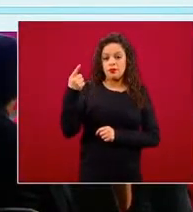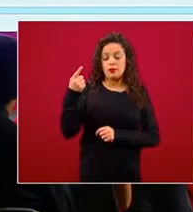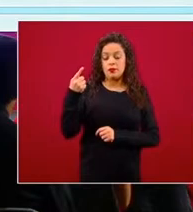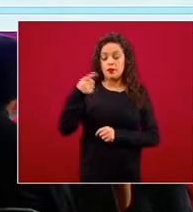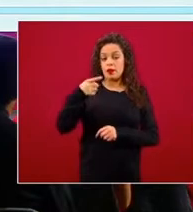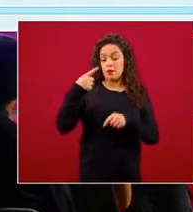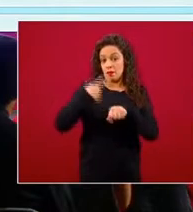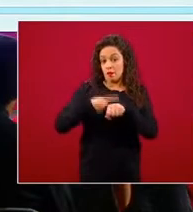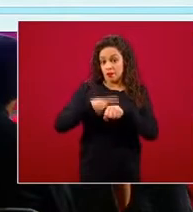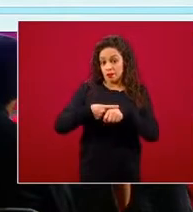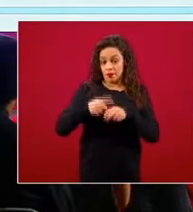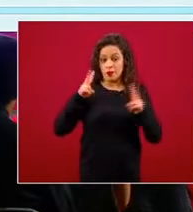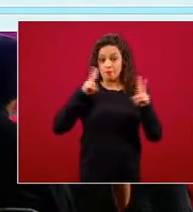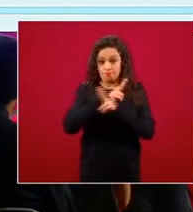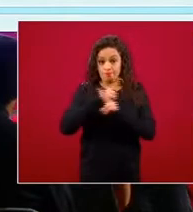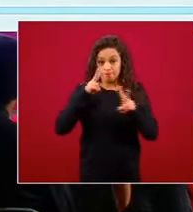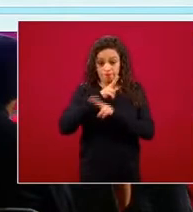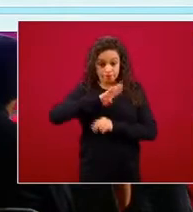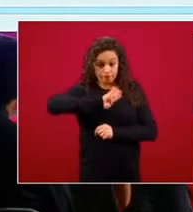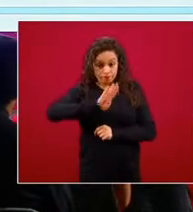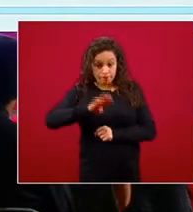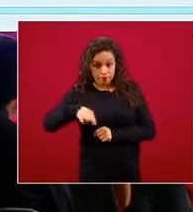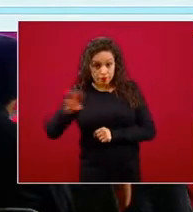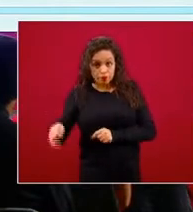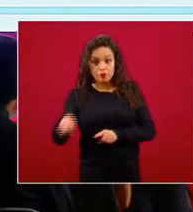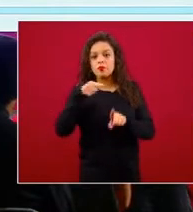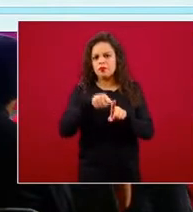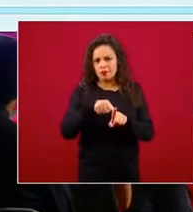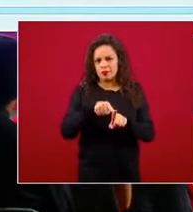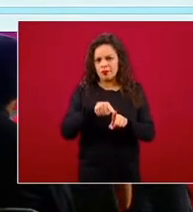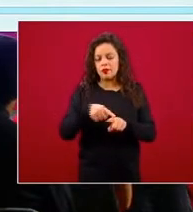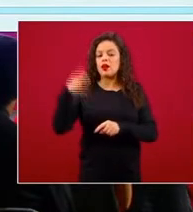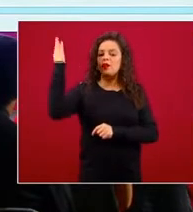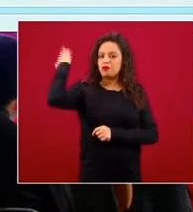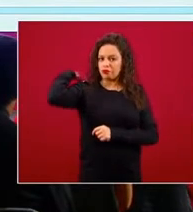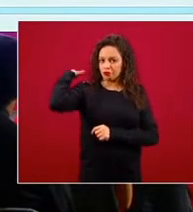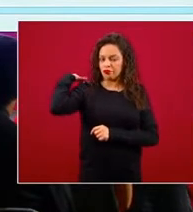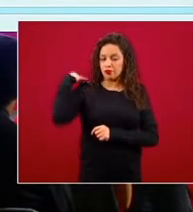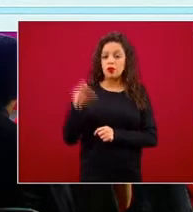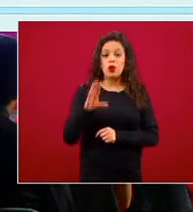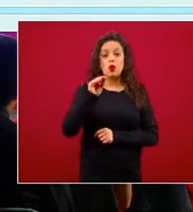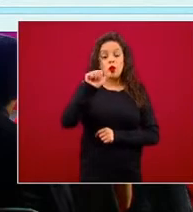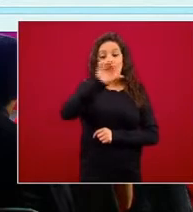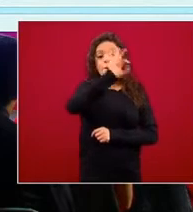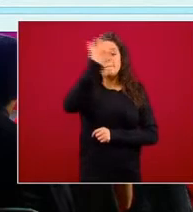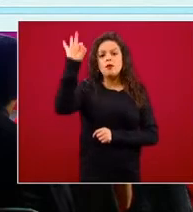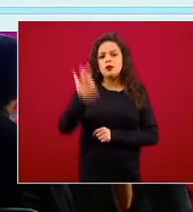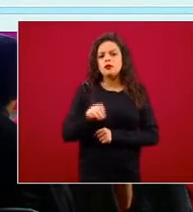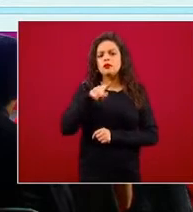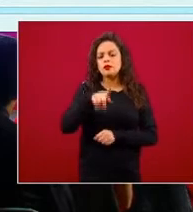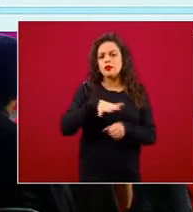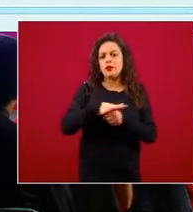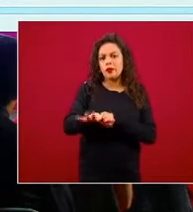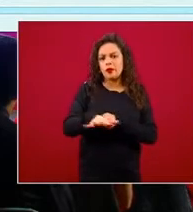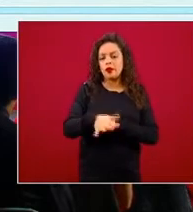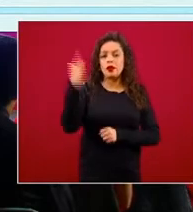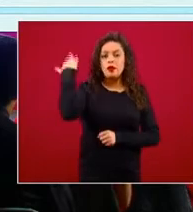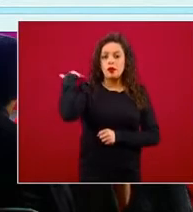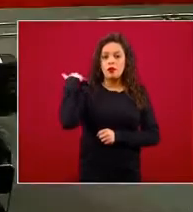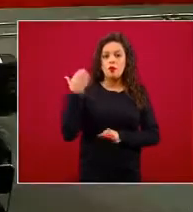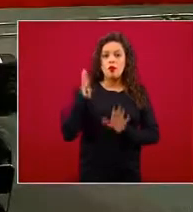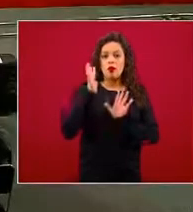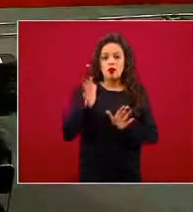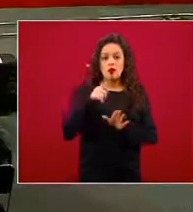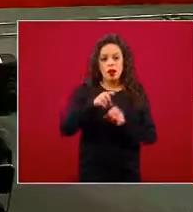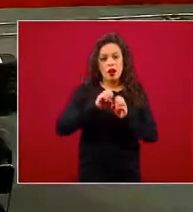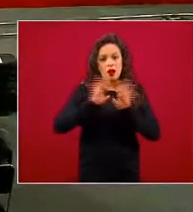pneumonias. 96% of them were pneumonias, non-specified pneumonia. We'll see on the next slide where